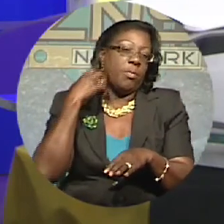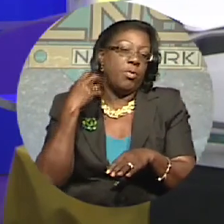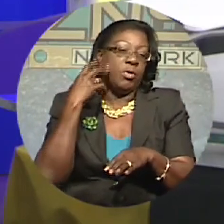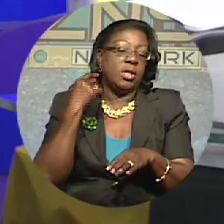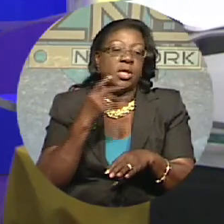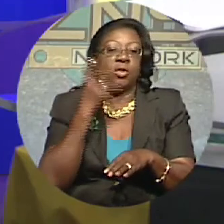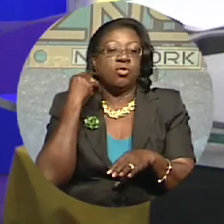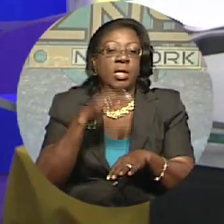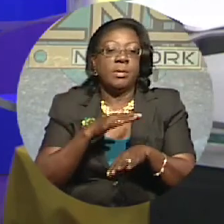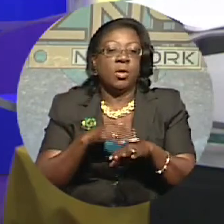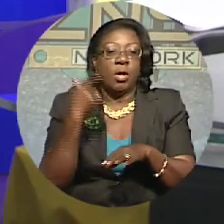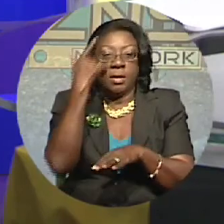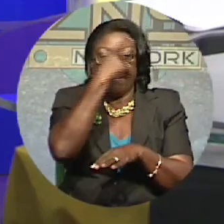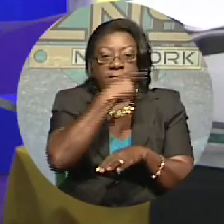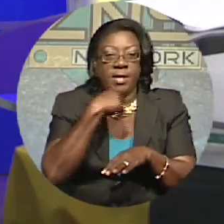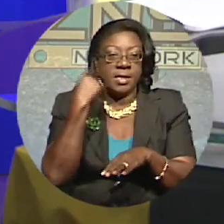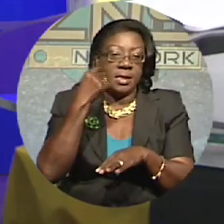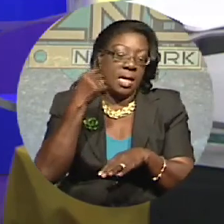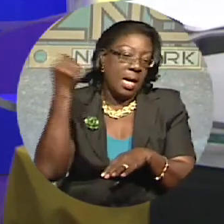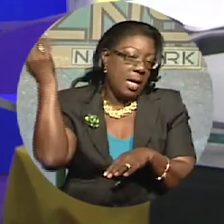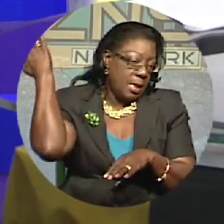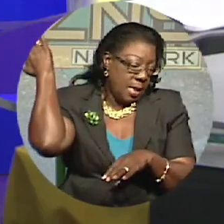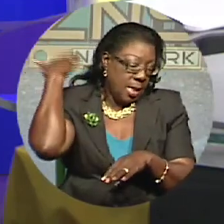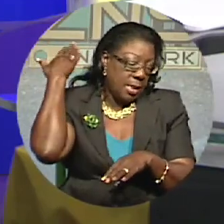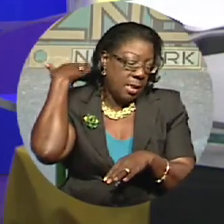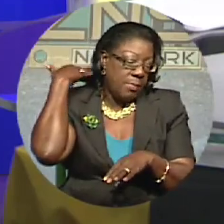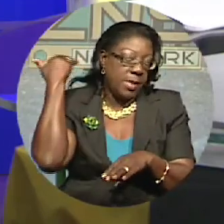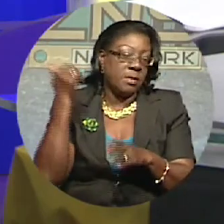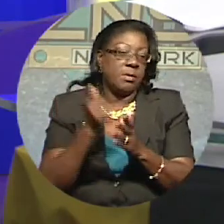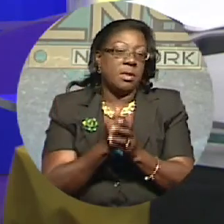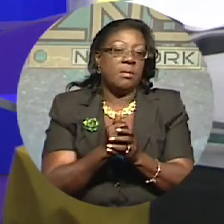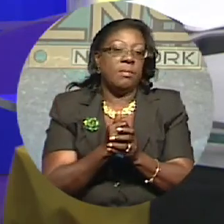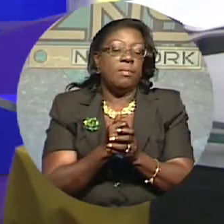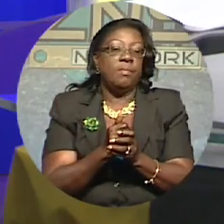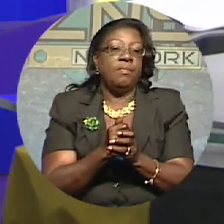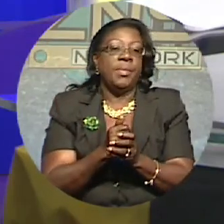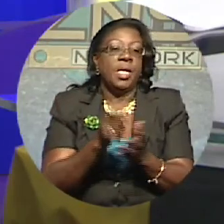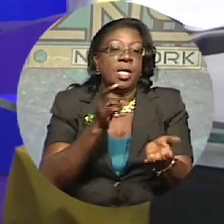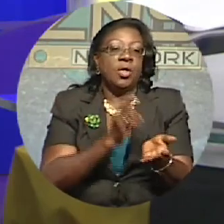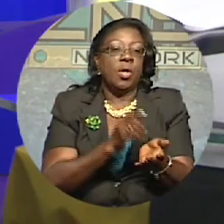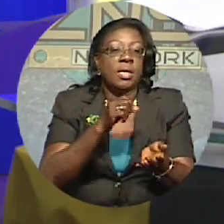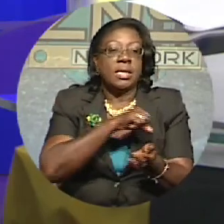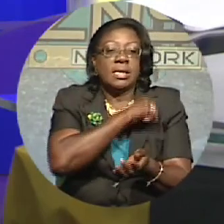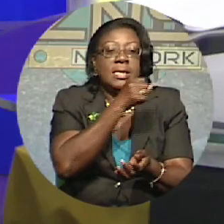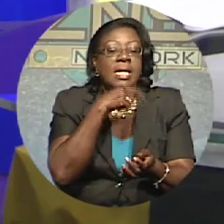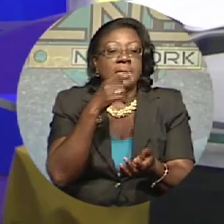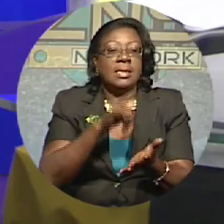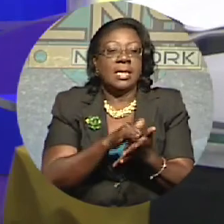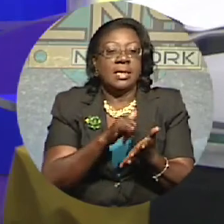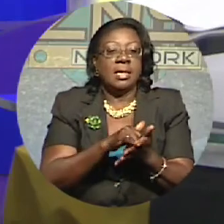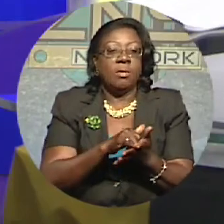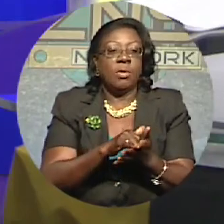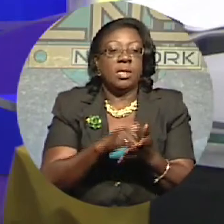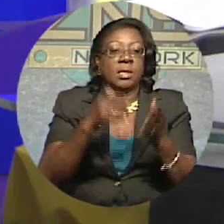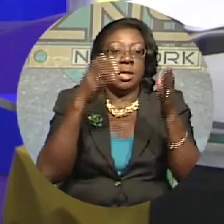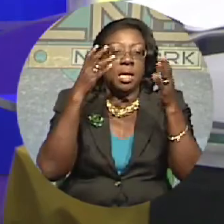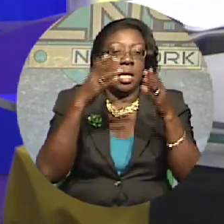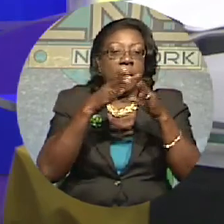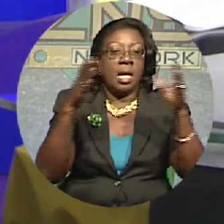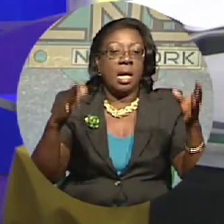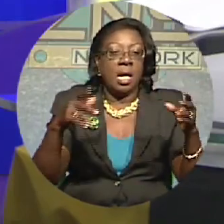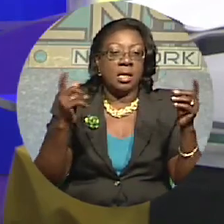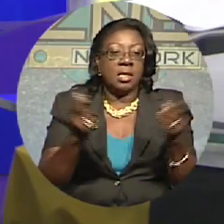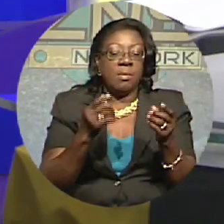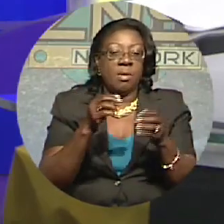and a fracture at the base of the skull caused by blunt force trauma. Now, according to Dr. Sands, there was a maggot mass or a large